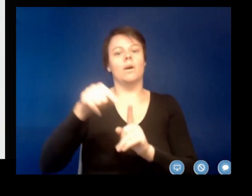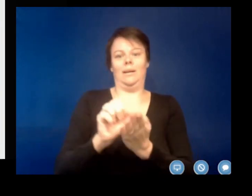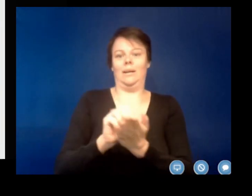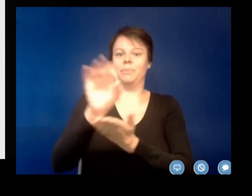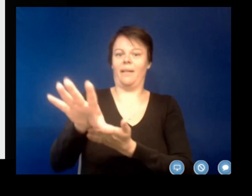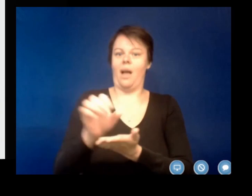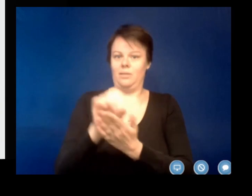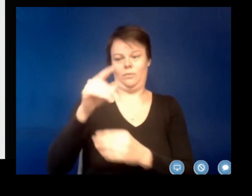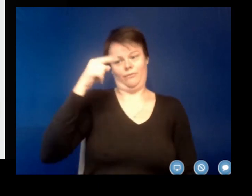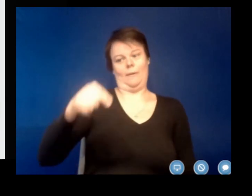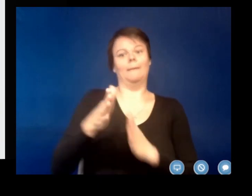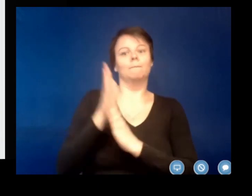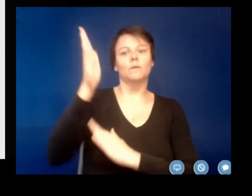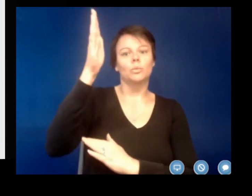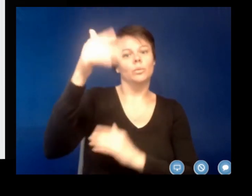further research.